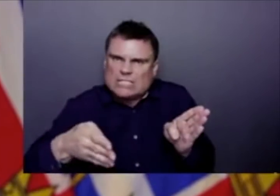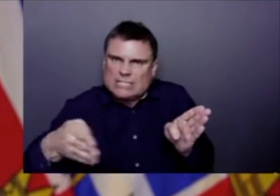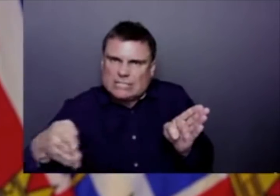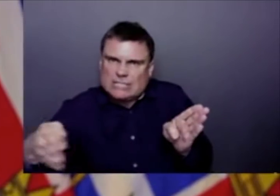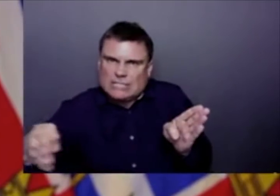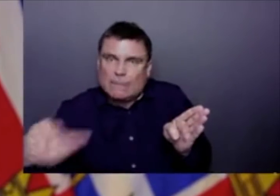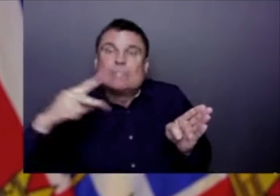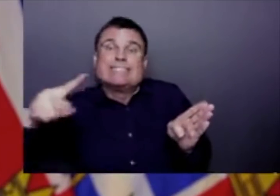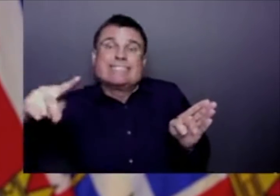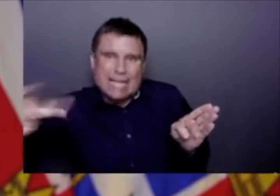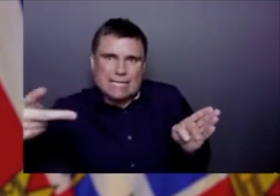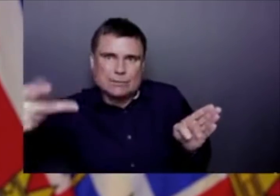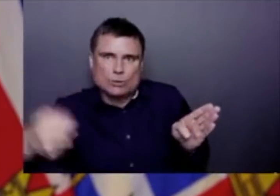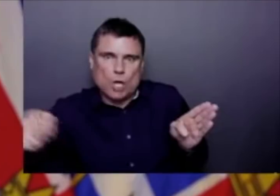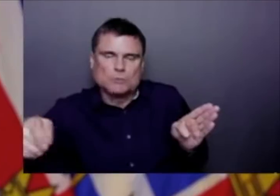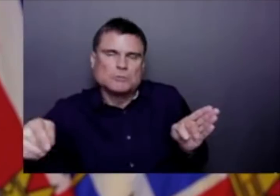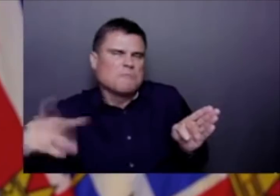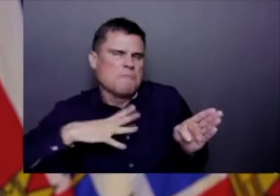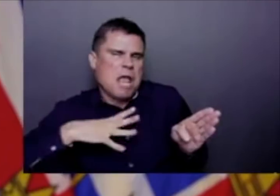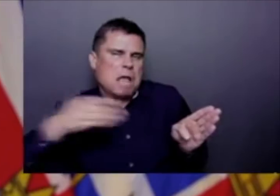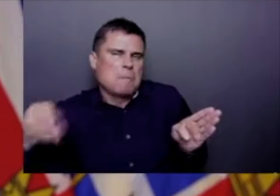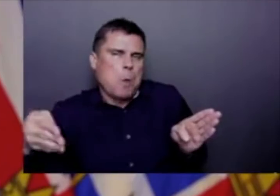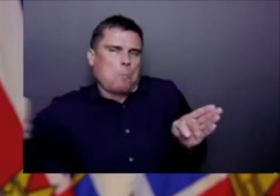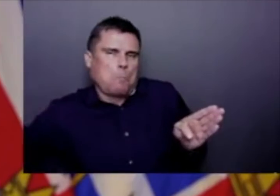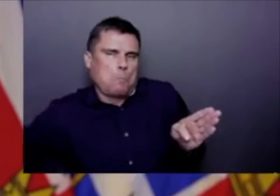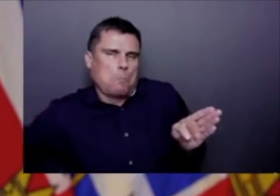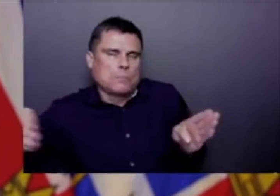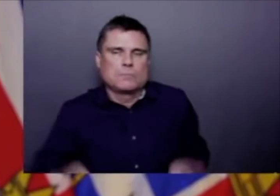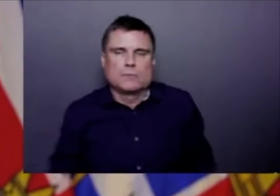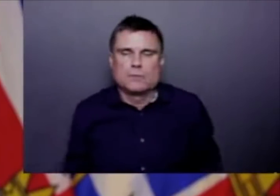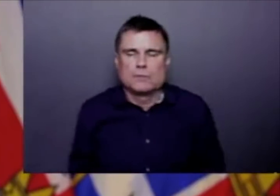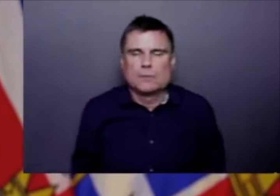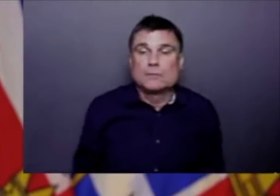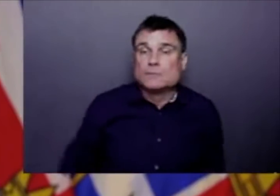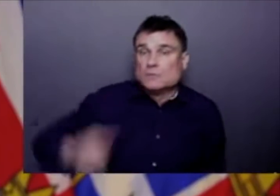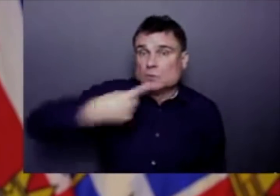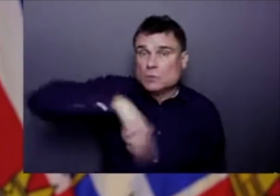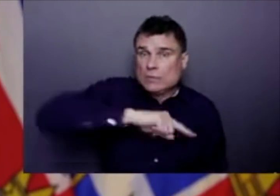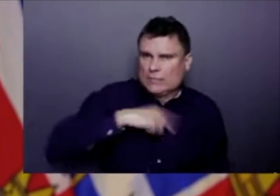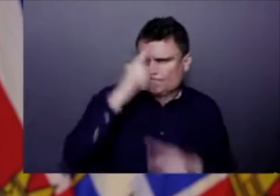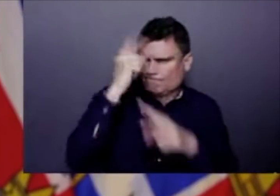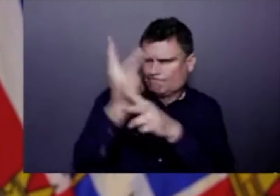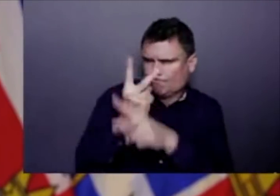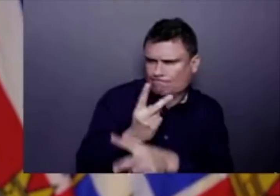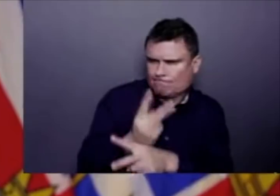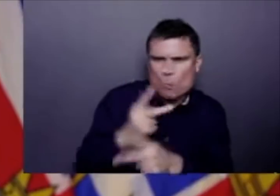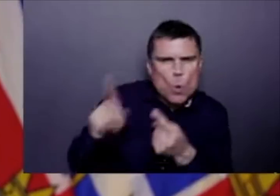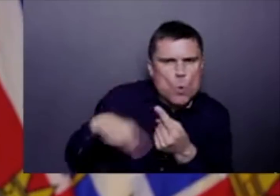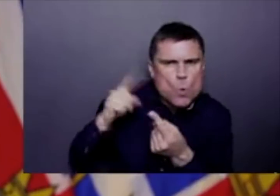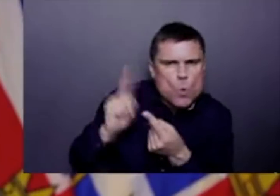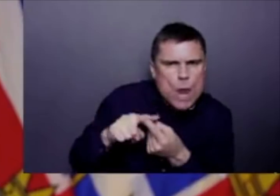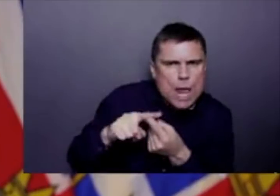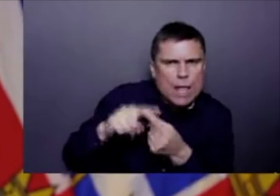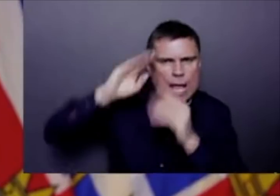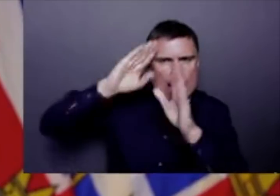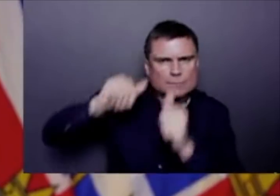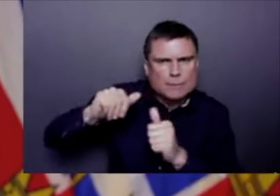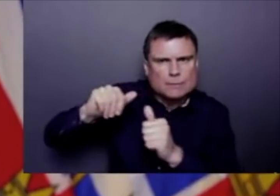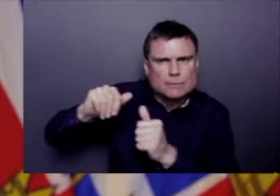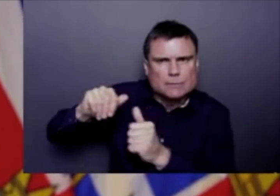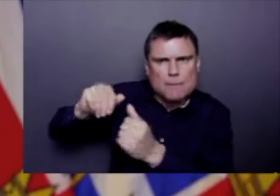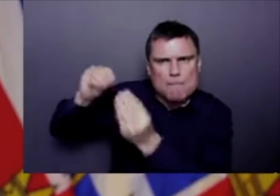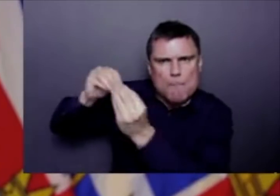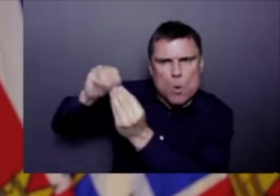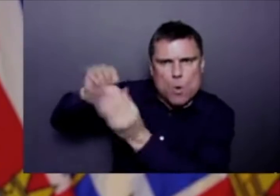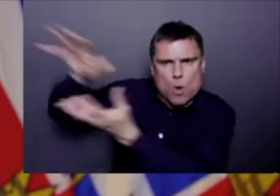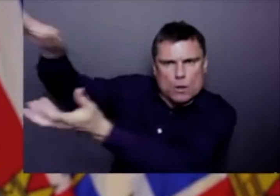when we're expecting to get vaccine and how much vaccine we're getting, and our, on average, second dose will start to be